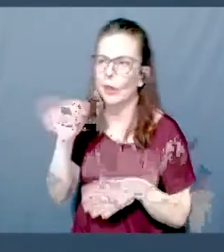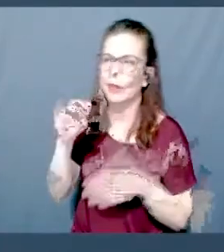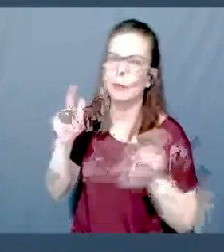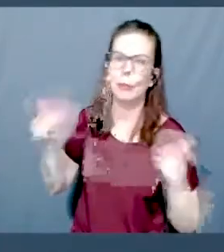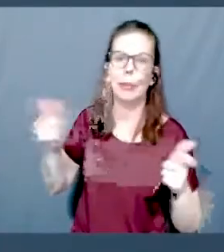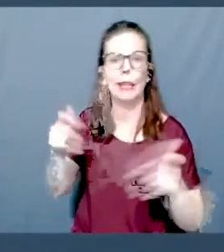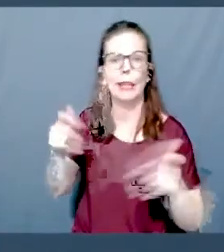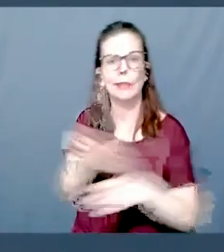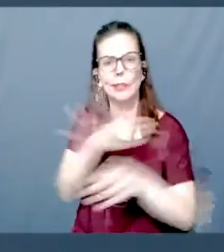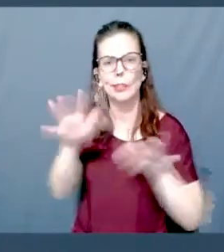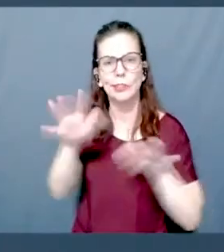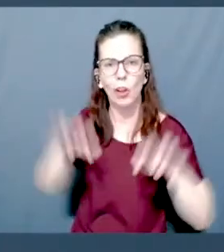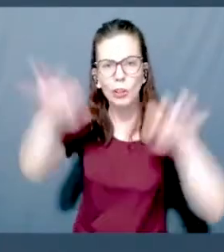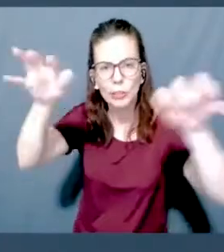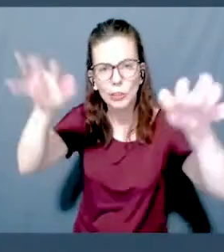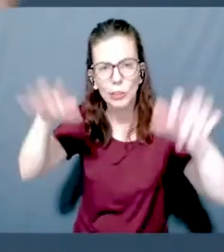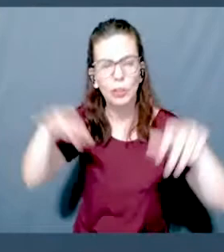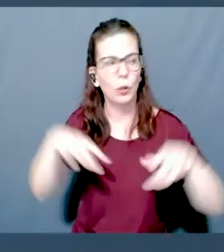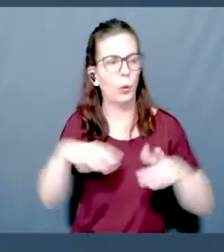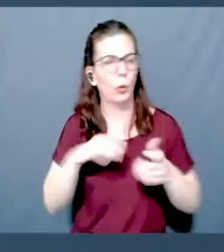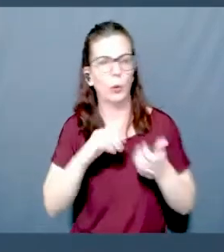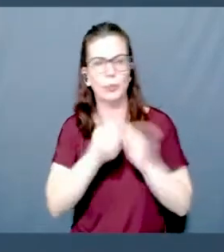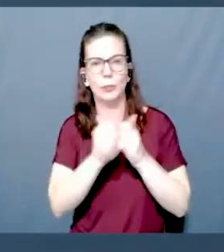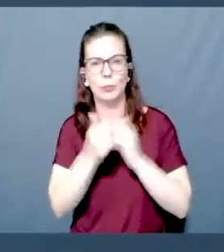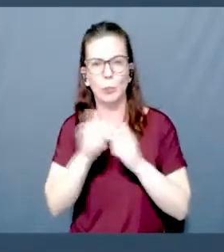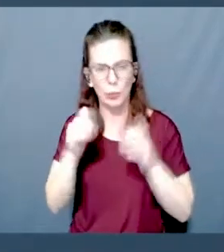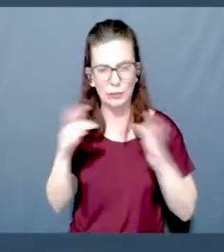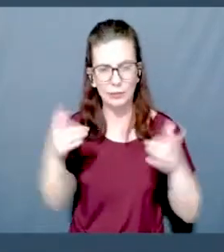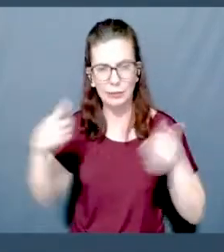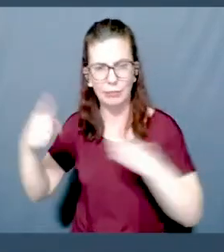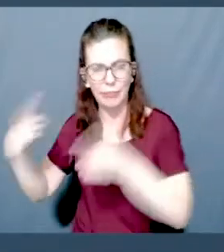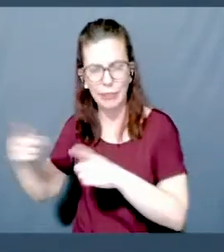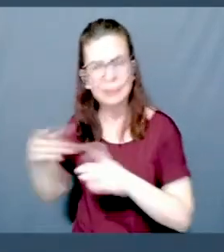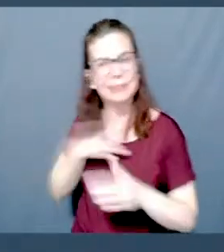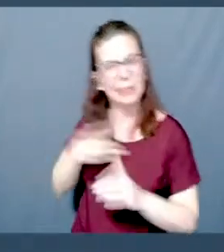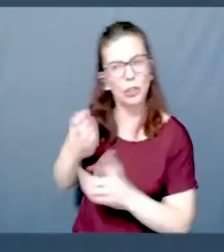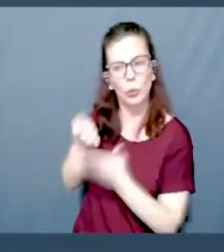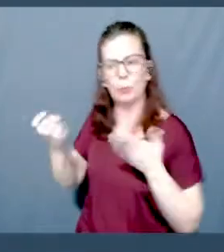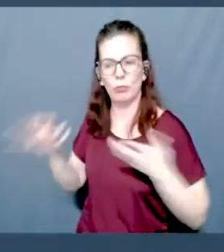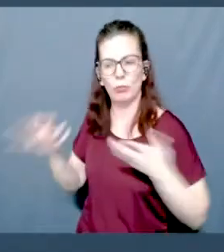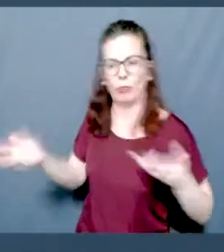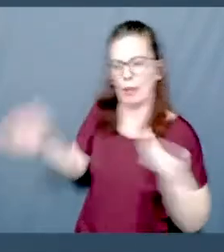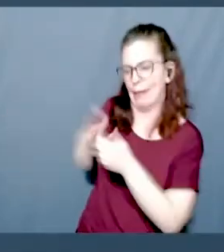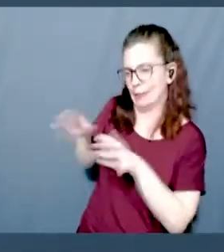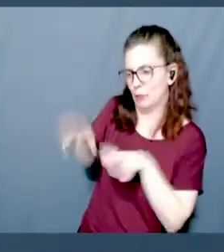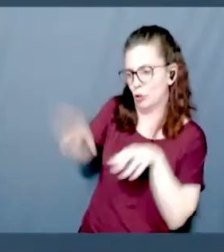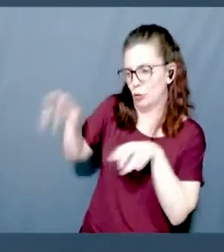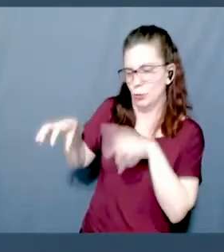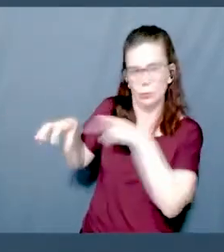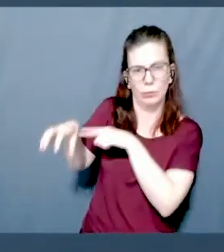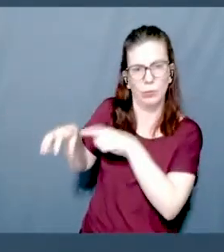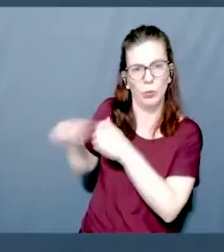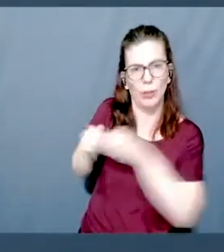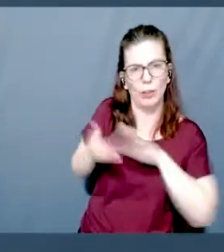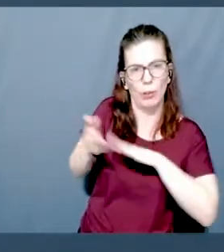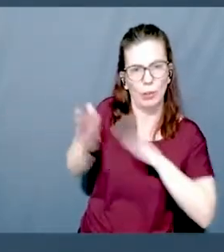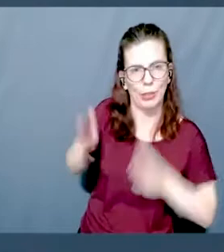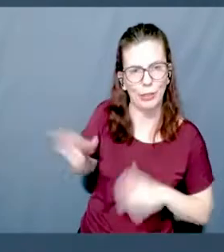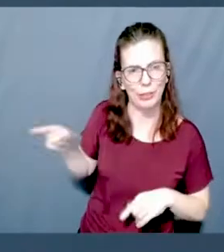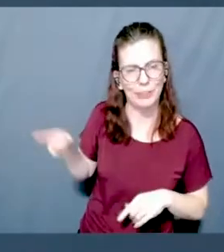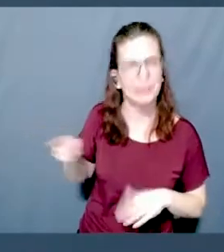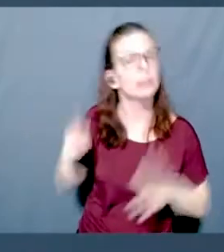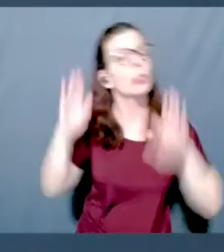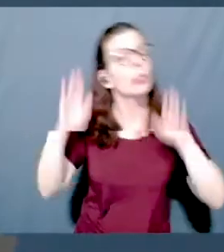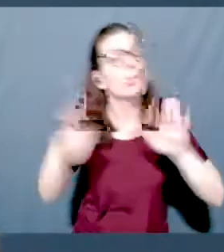event, oftentimes that equipment is still co-located right there next to the operators. And you can see a great example of this in things like live sporting